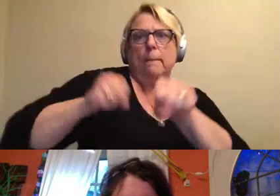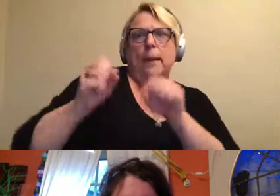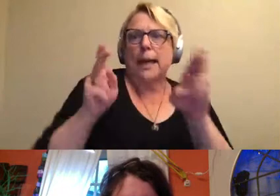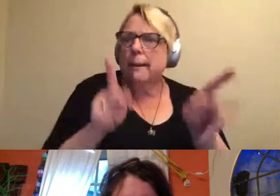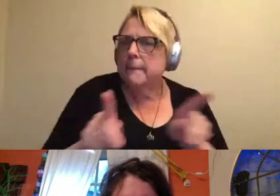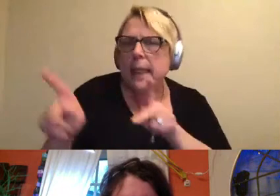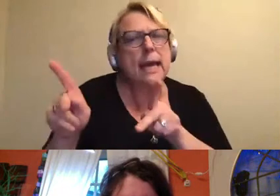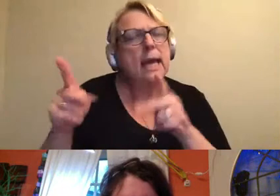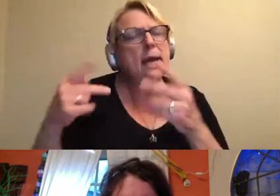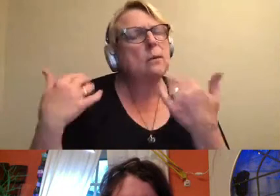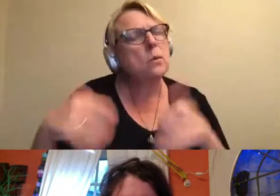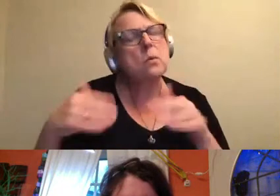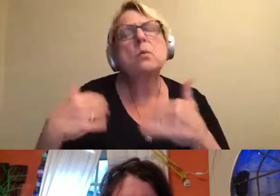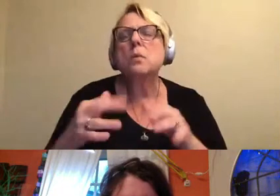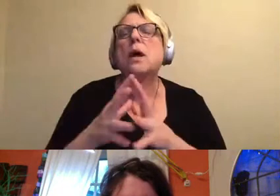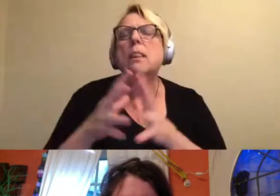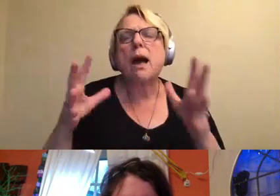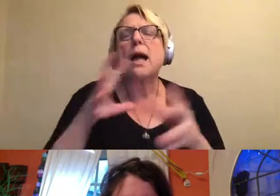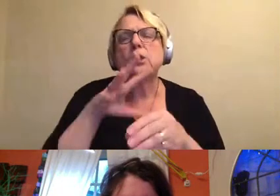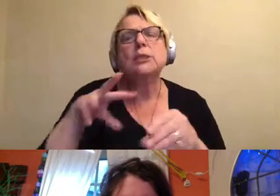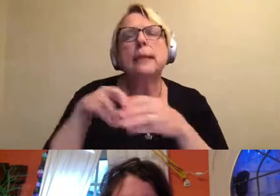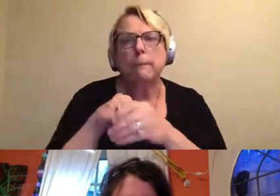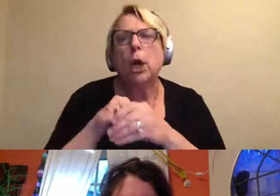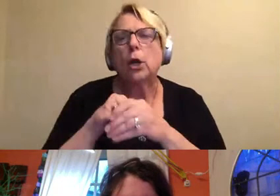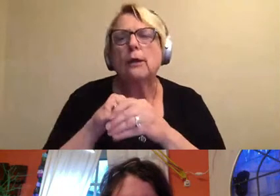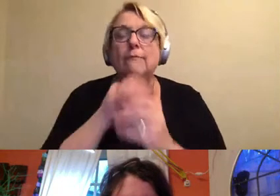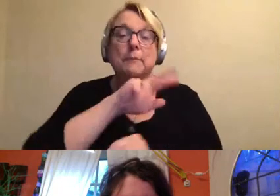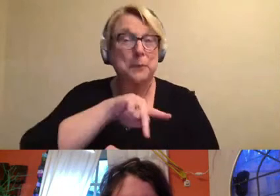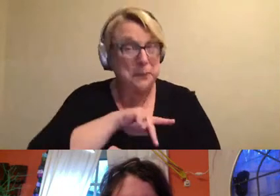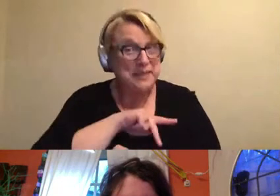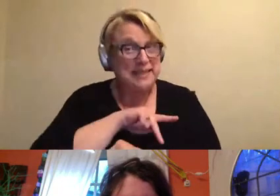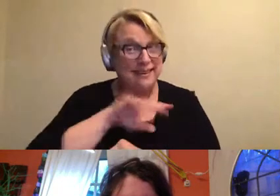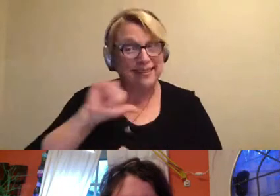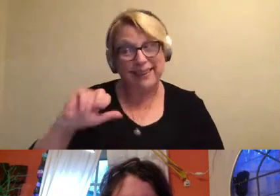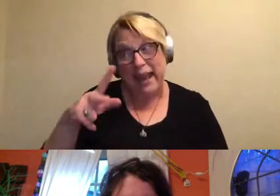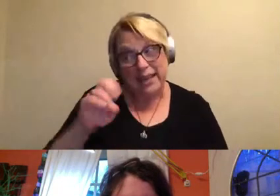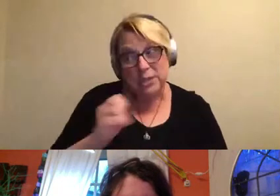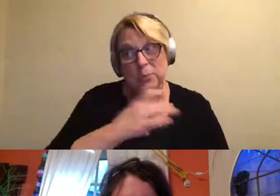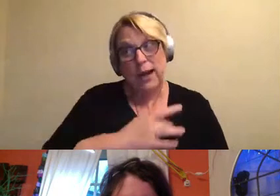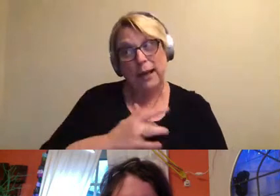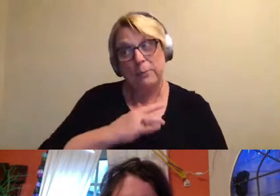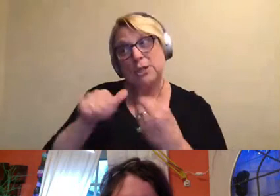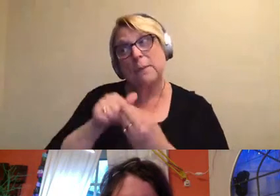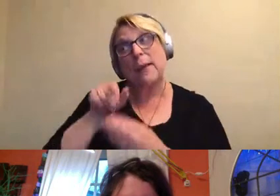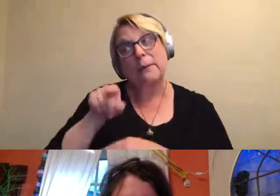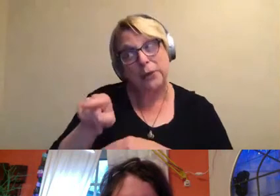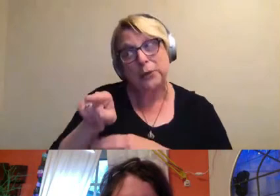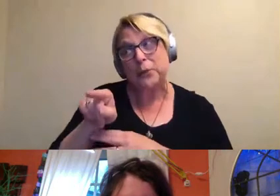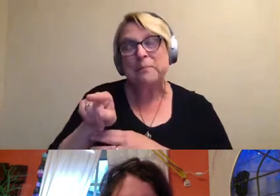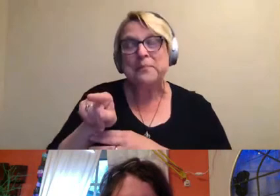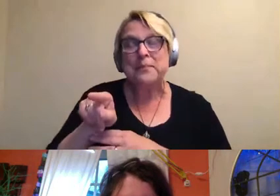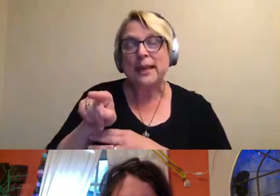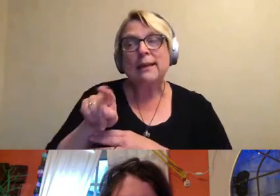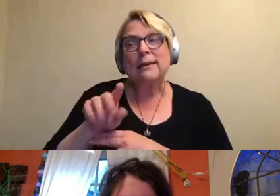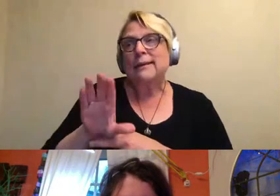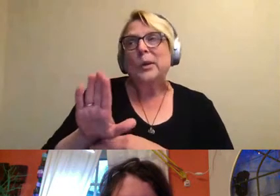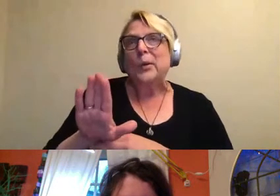that she's been a part of. But I would say personally, Angie, one of the things that I appreciate about you the most is just